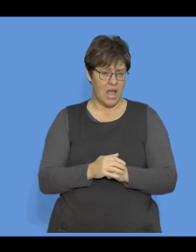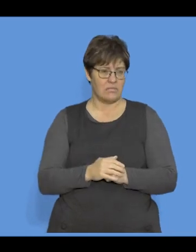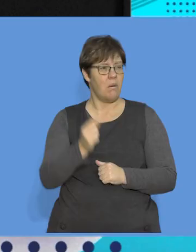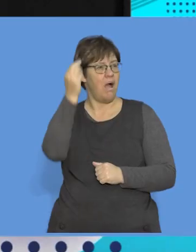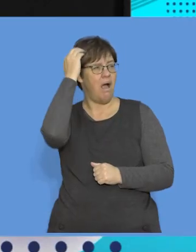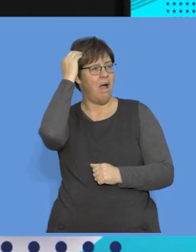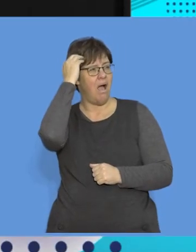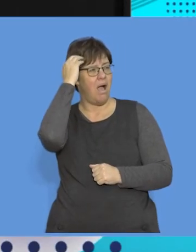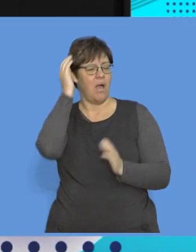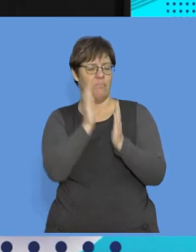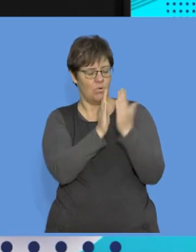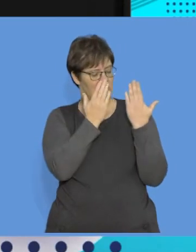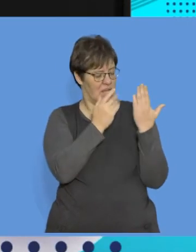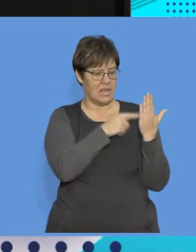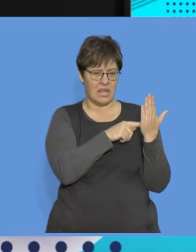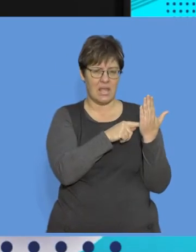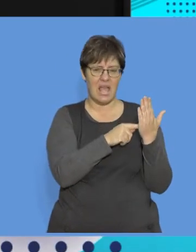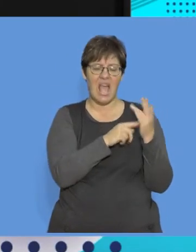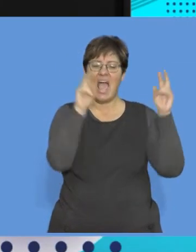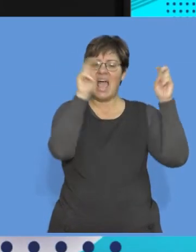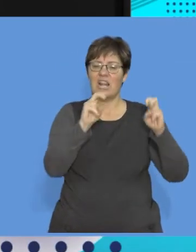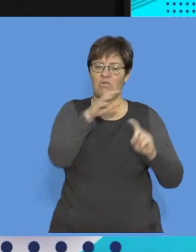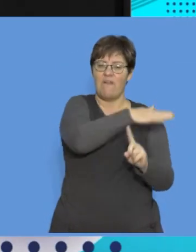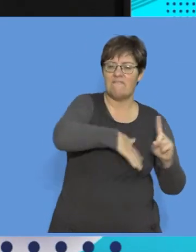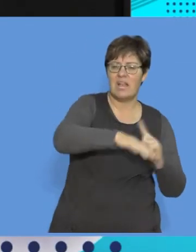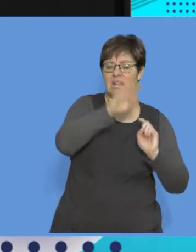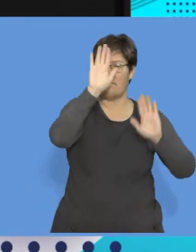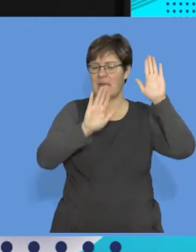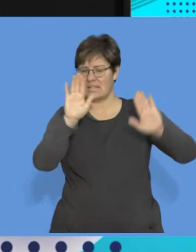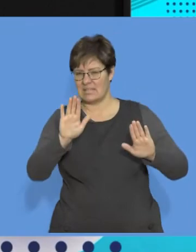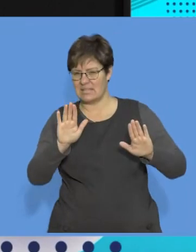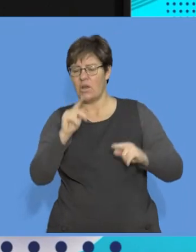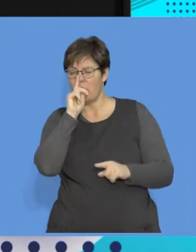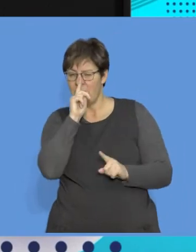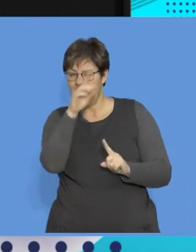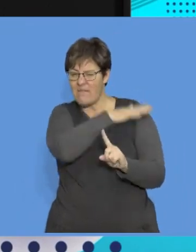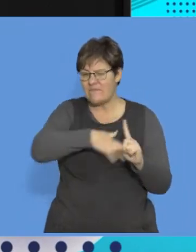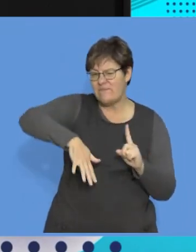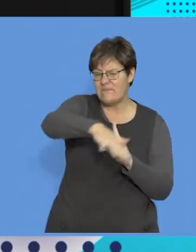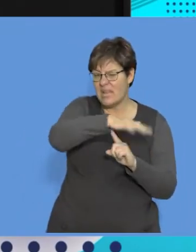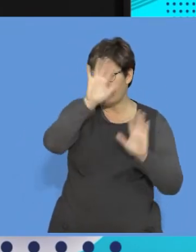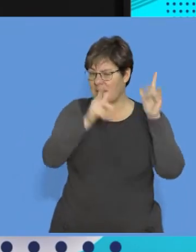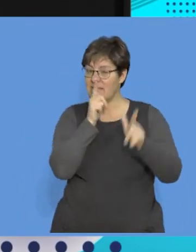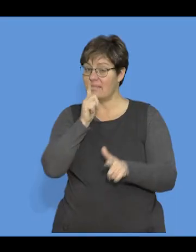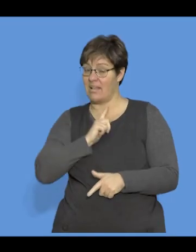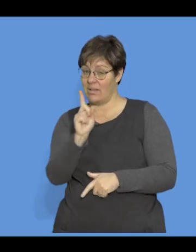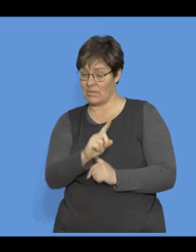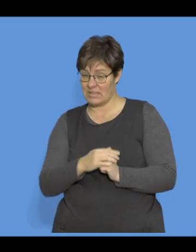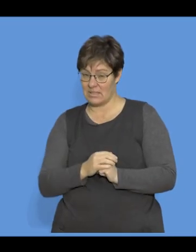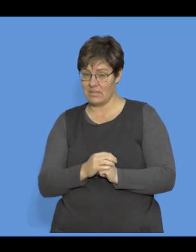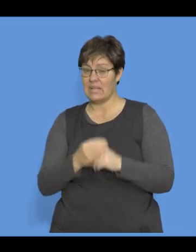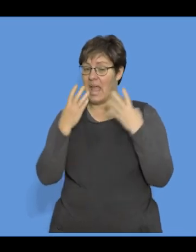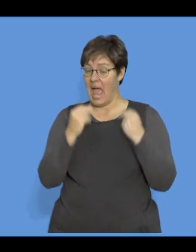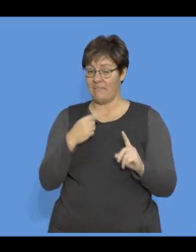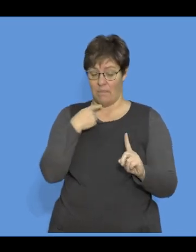of what the electric field pattern is. Remember what that field pattern is really telling us. It's telling us if we have a